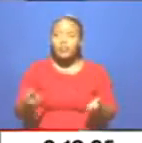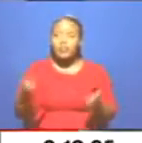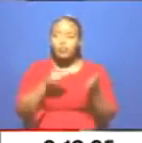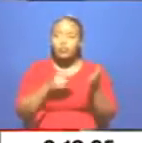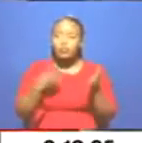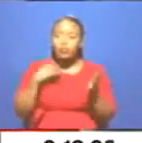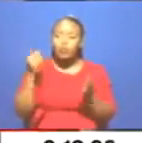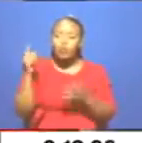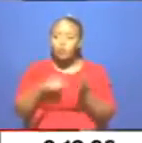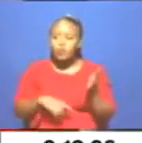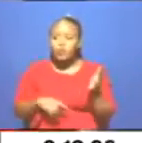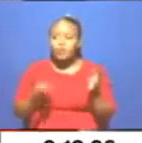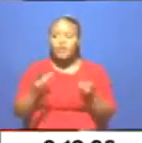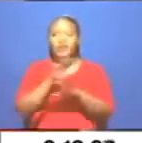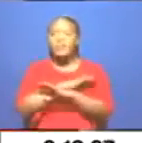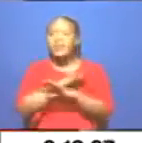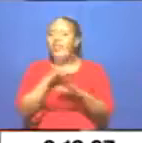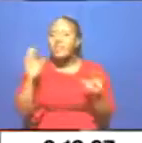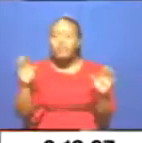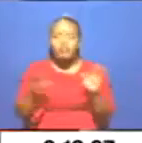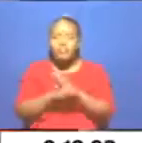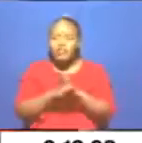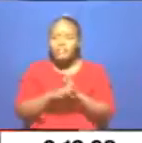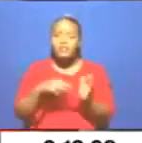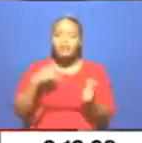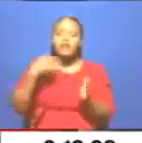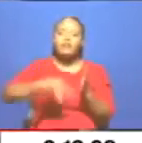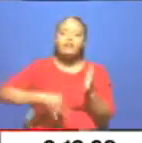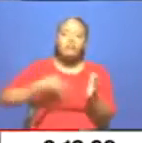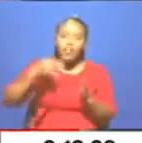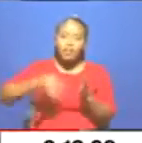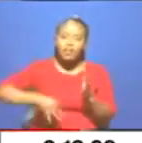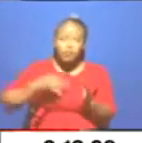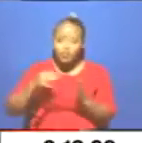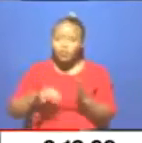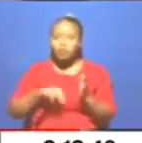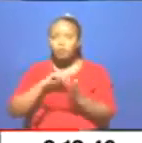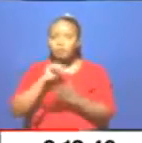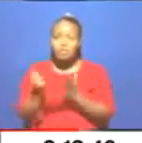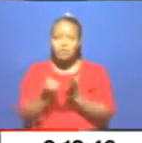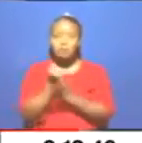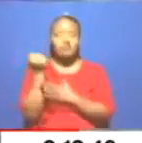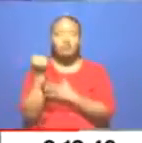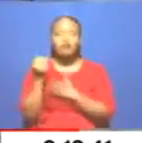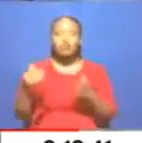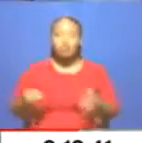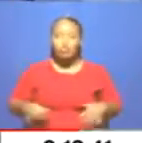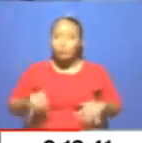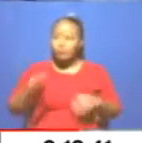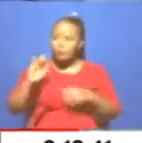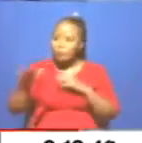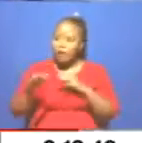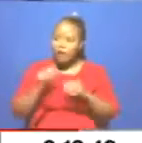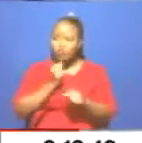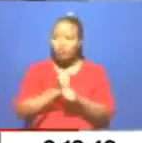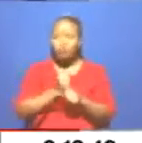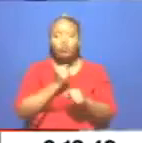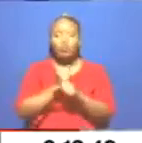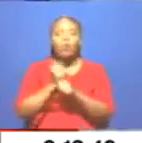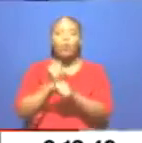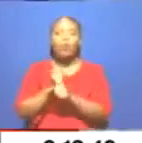ufufue yote factories za Nakuru. Vijana warudi kazi. With